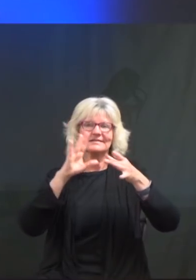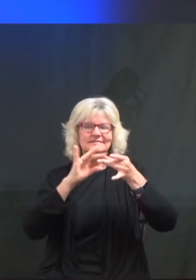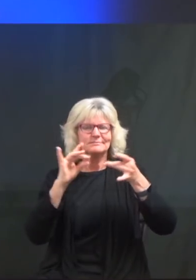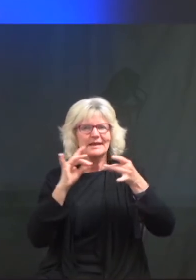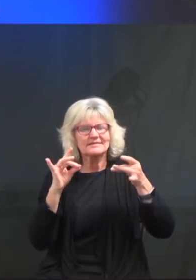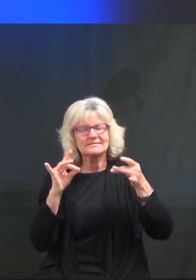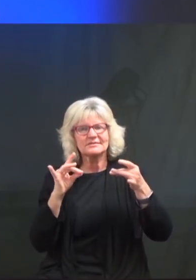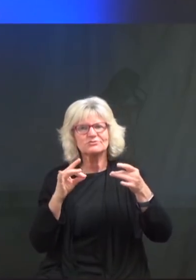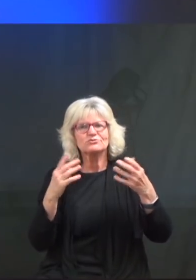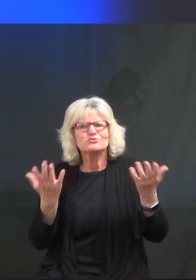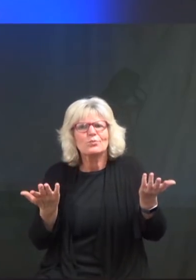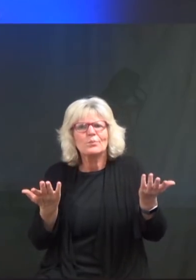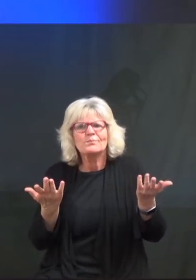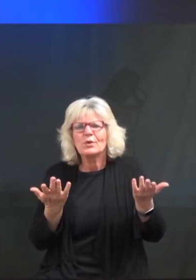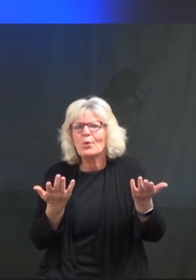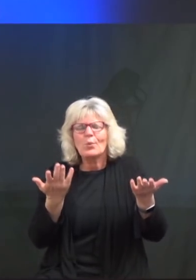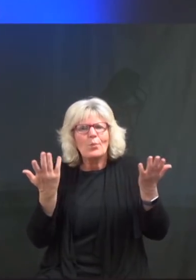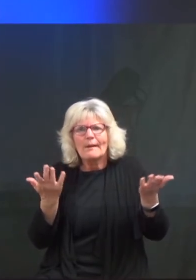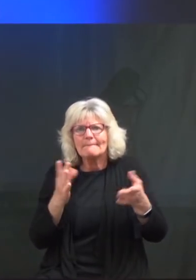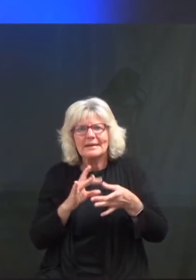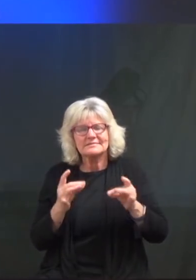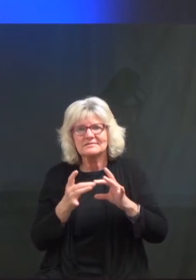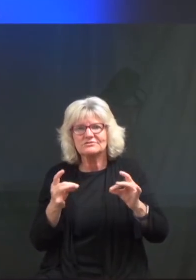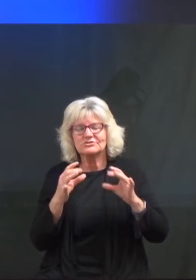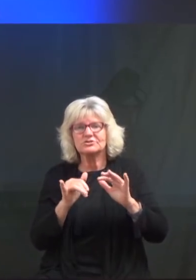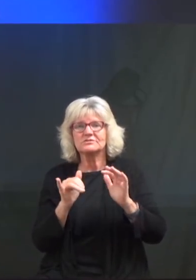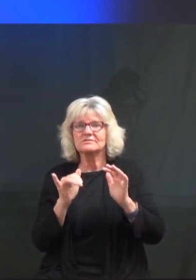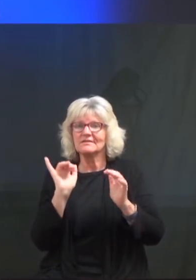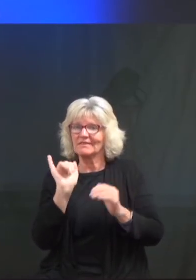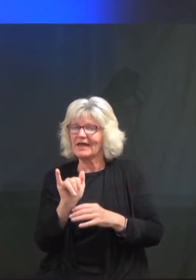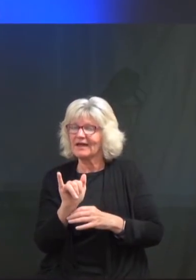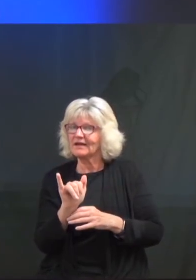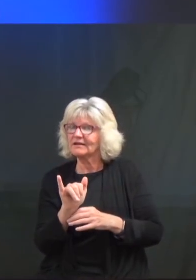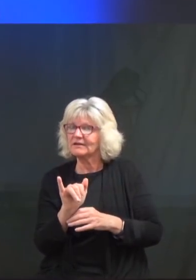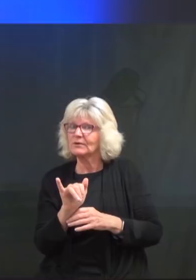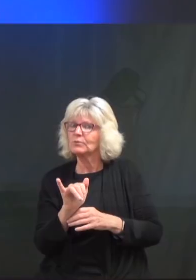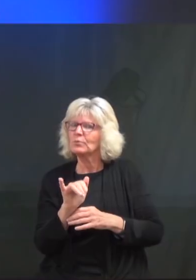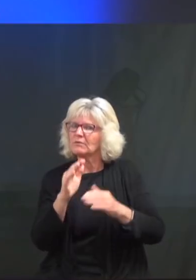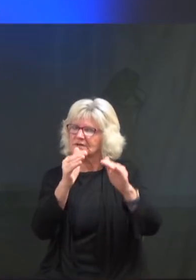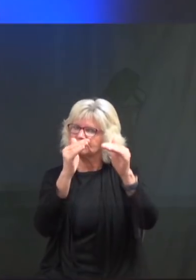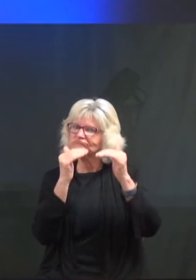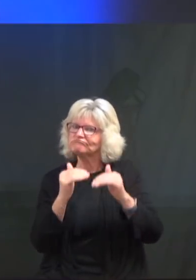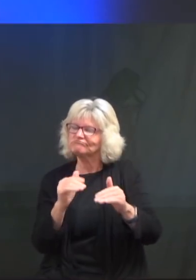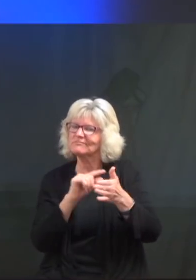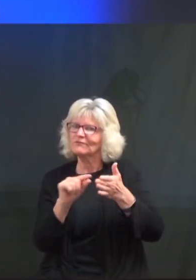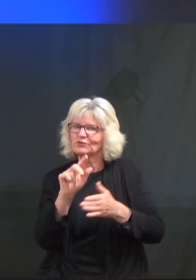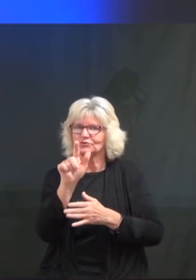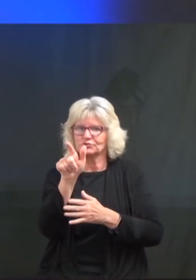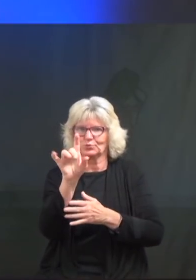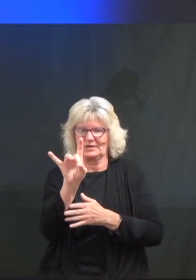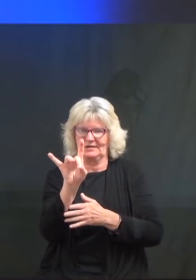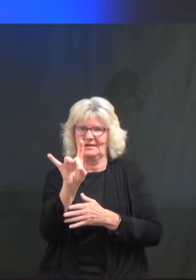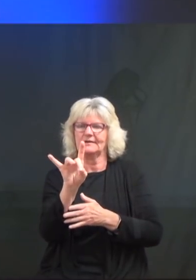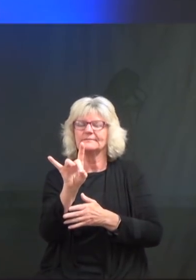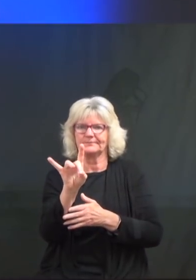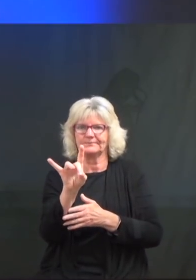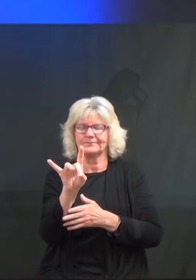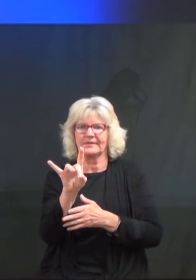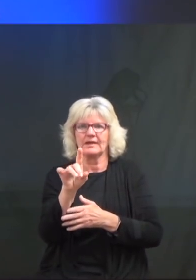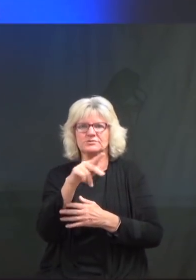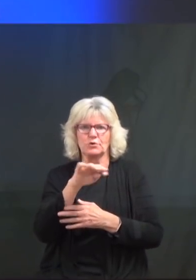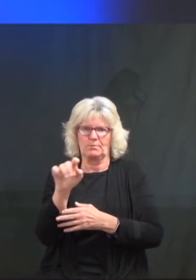what message did he give. When Paul was asked, jump to verse 28. Here's the message he